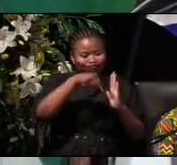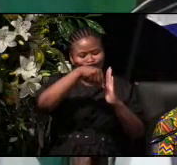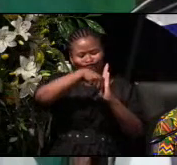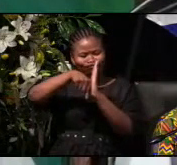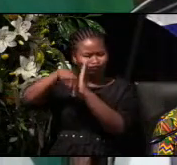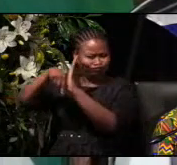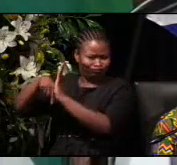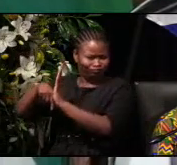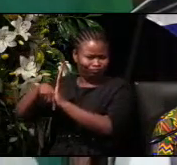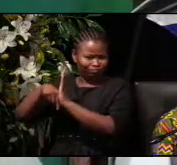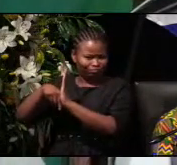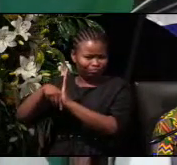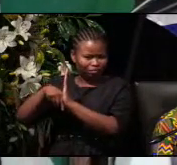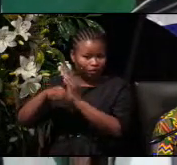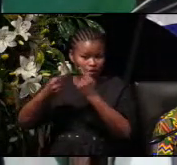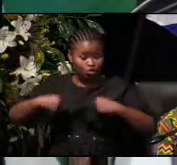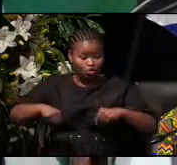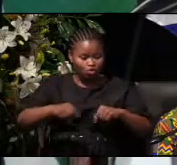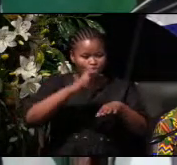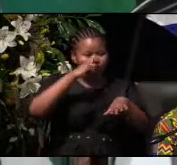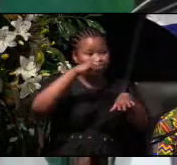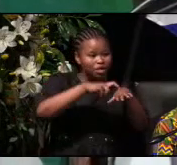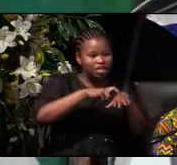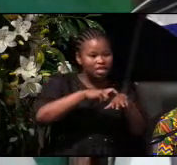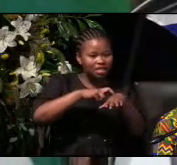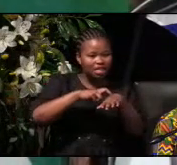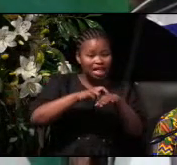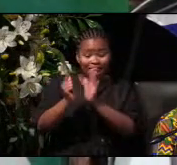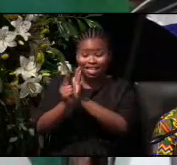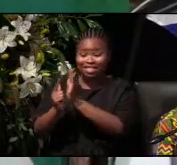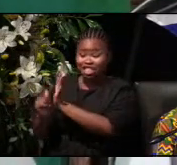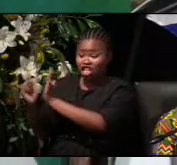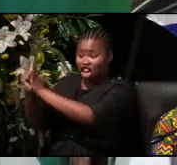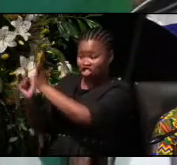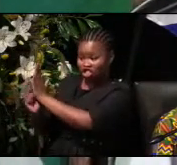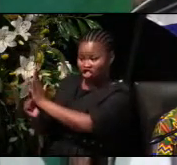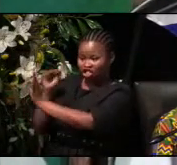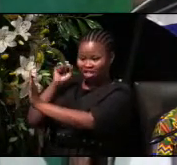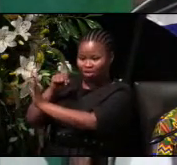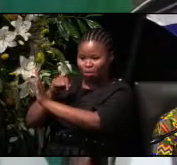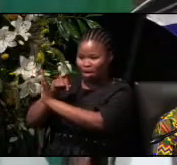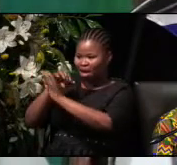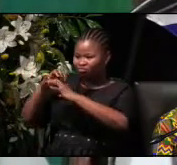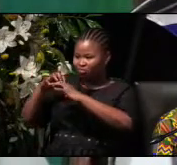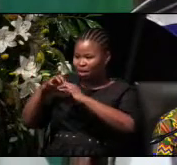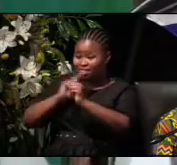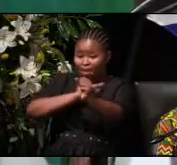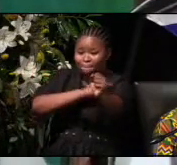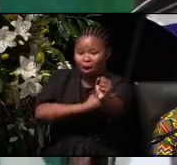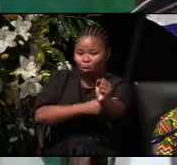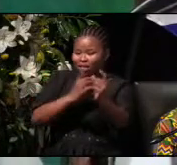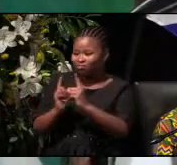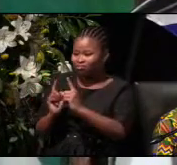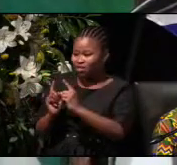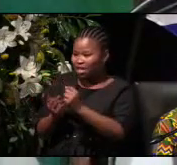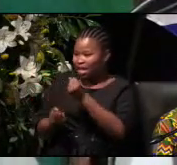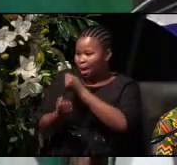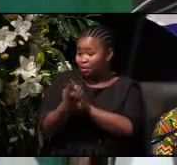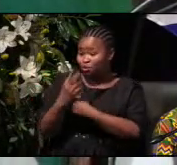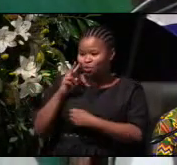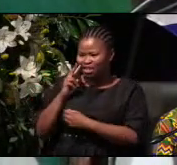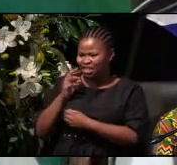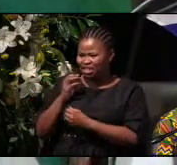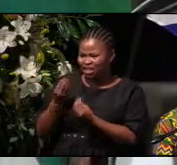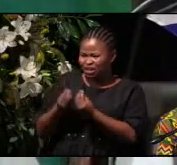detail we need a legislation to mitigate the Anarchy that comes with those as we are